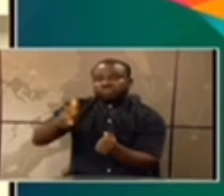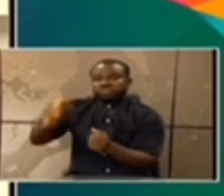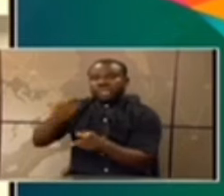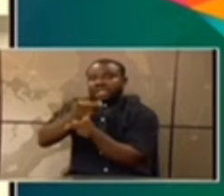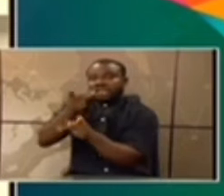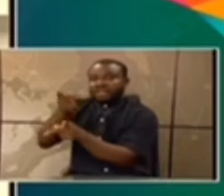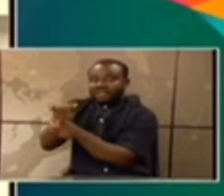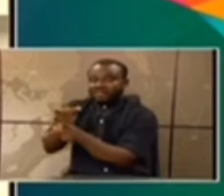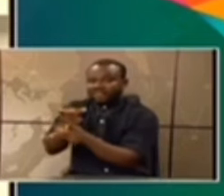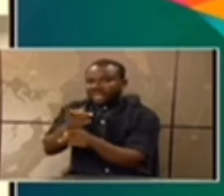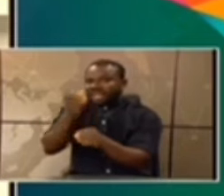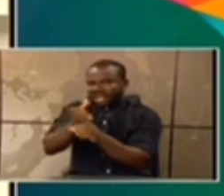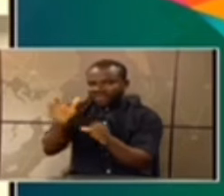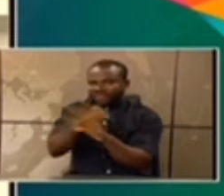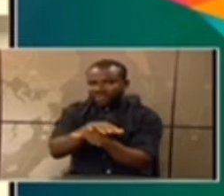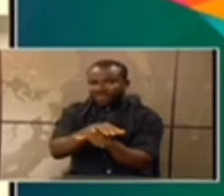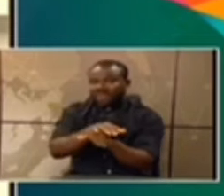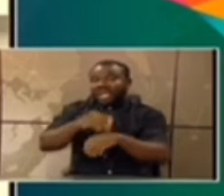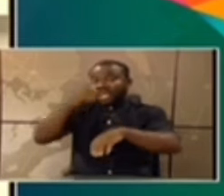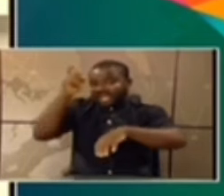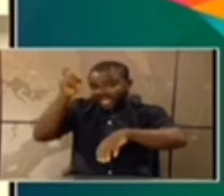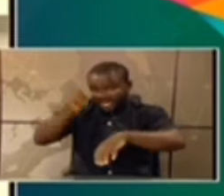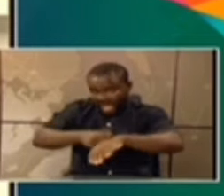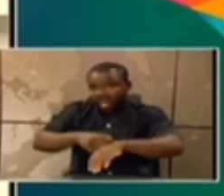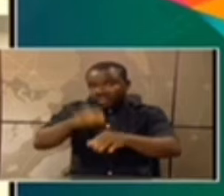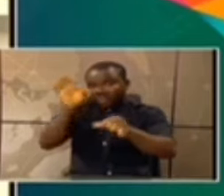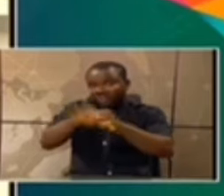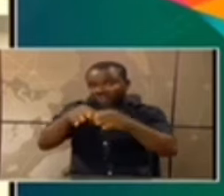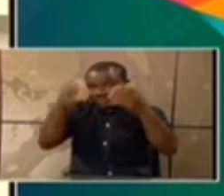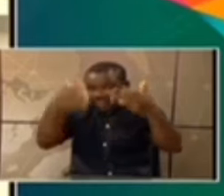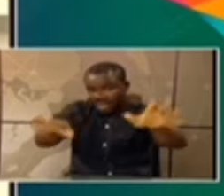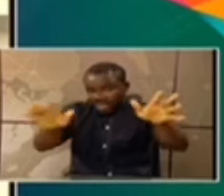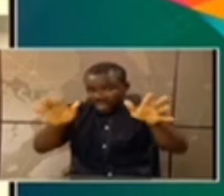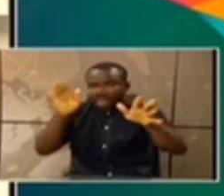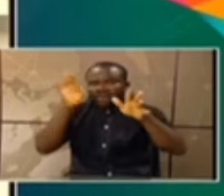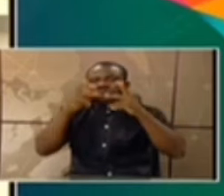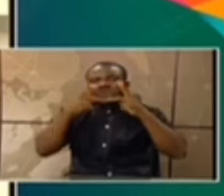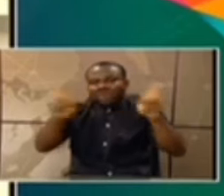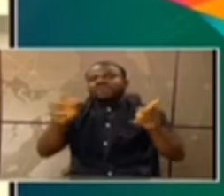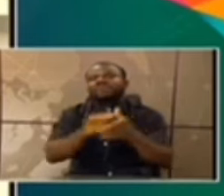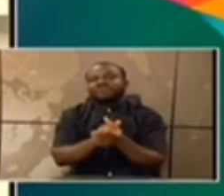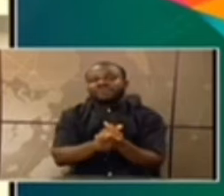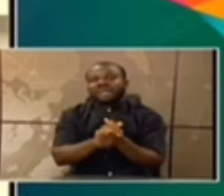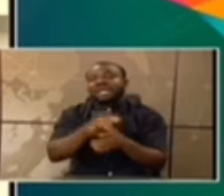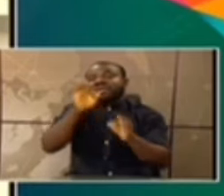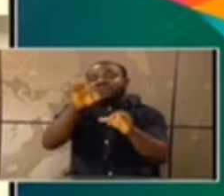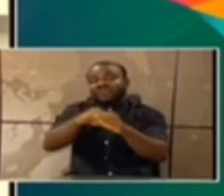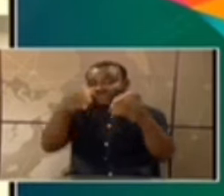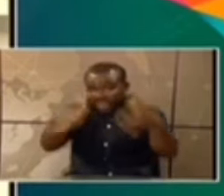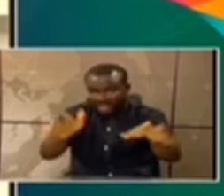aso phone be bring a cars na park wo garages says see is o two car na you be hu hey you two abani wea obetu and age